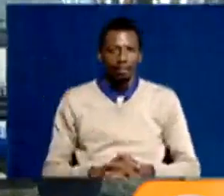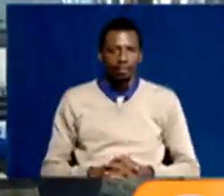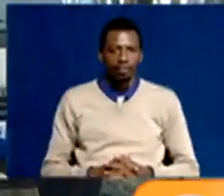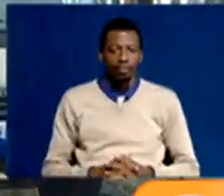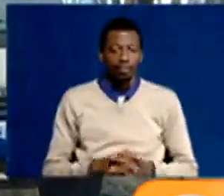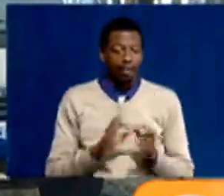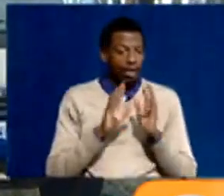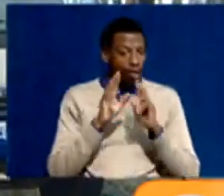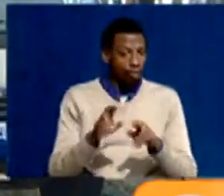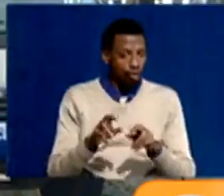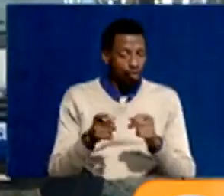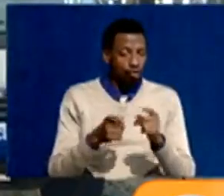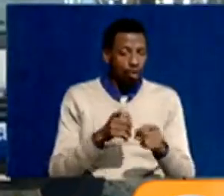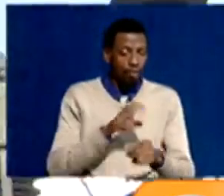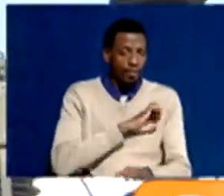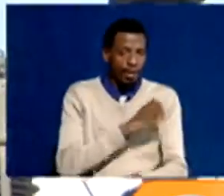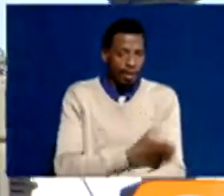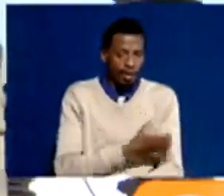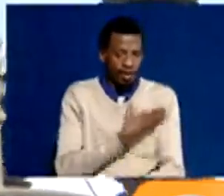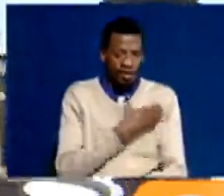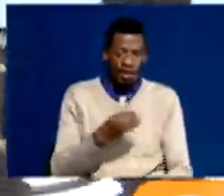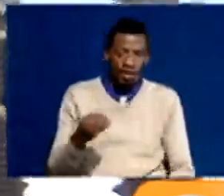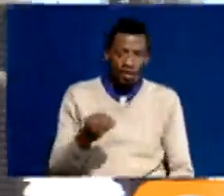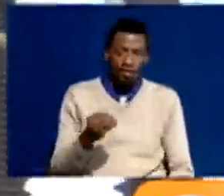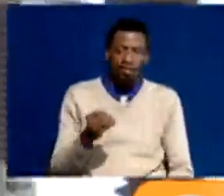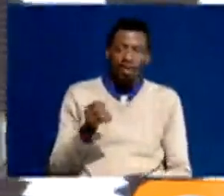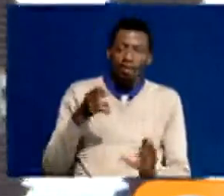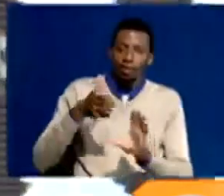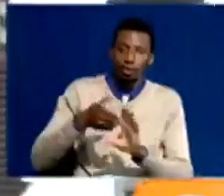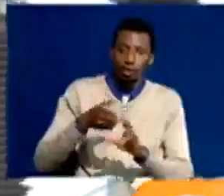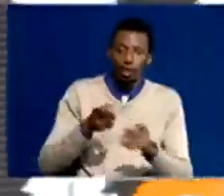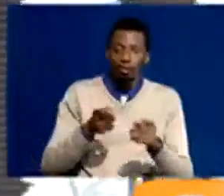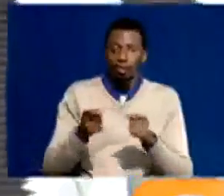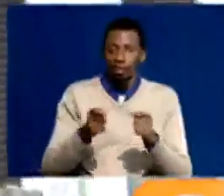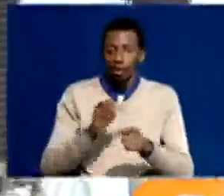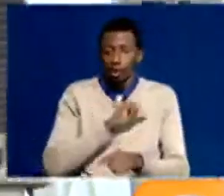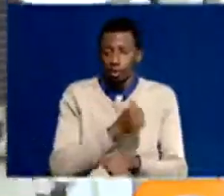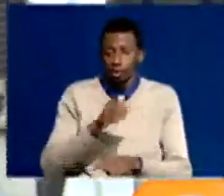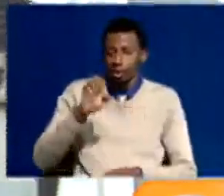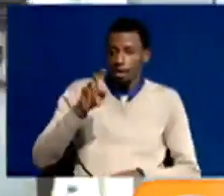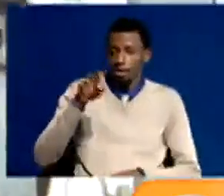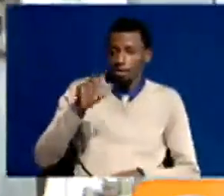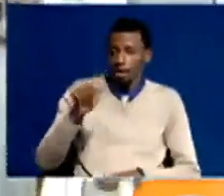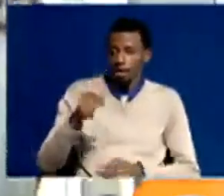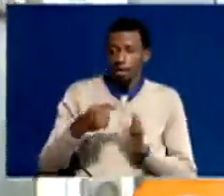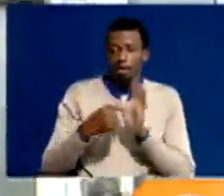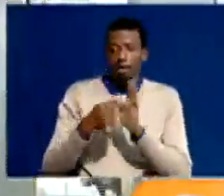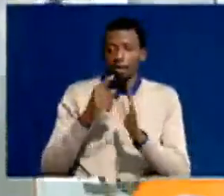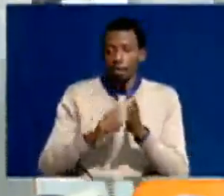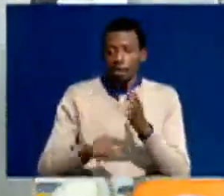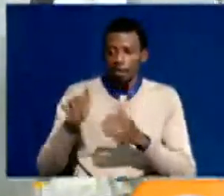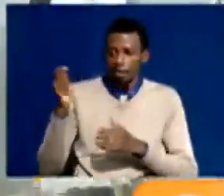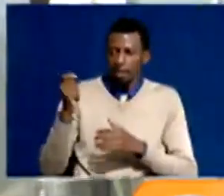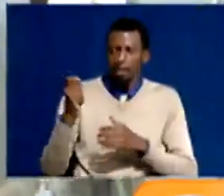The report by the Energy and Petroleum Regulatory Authority, EPRA, shows Kenya is leading in terms of installed capacity at